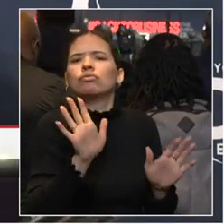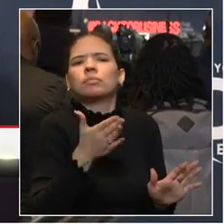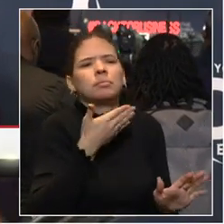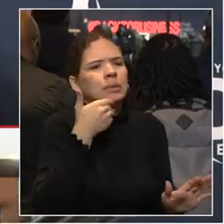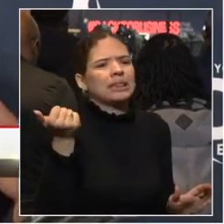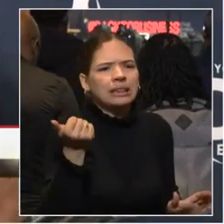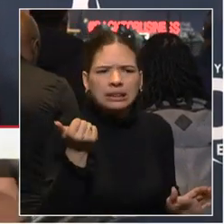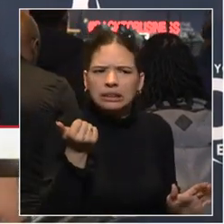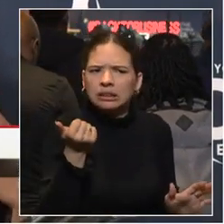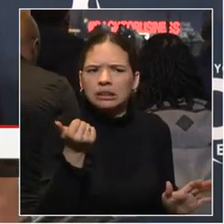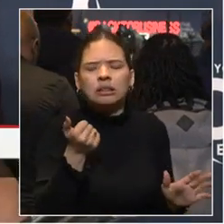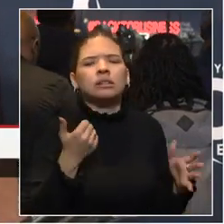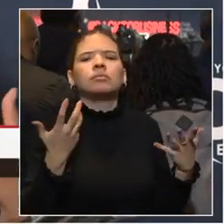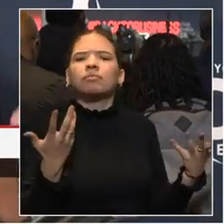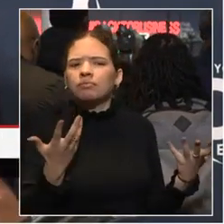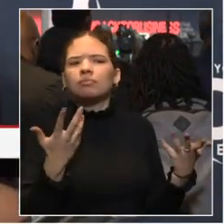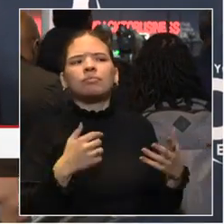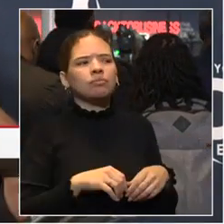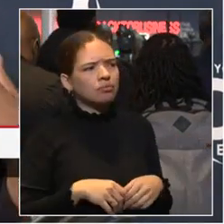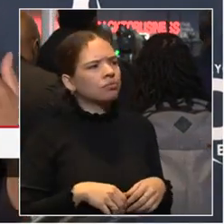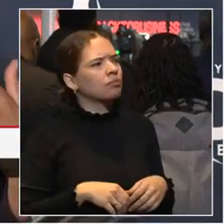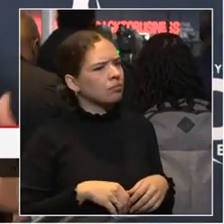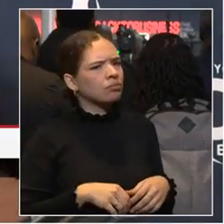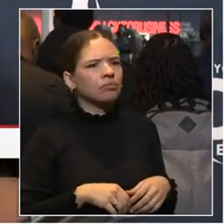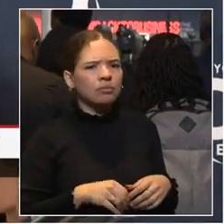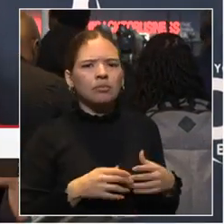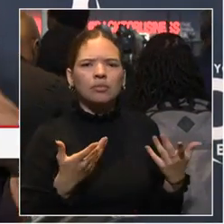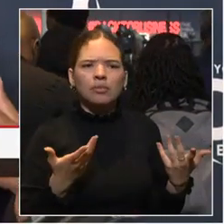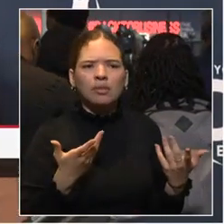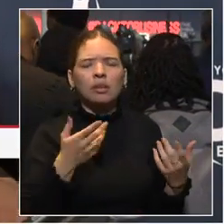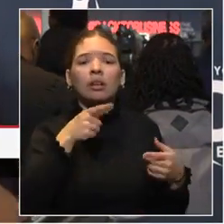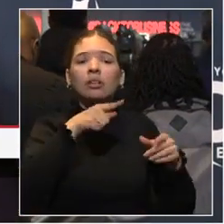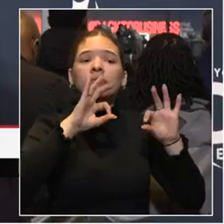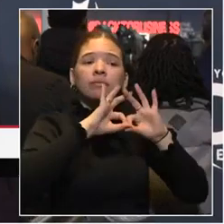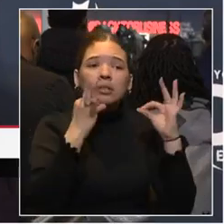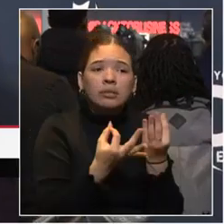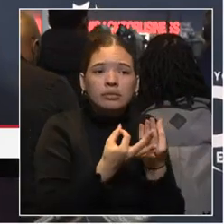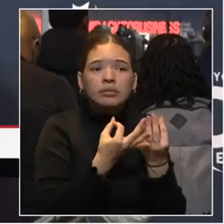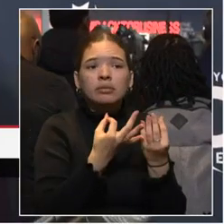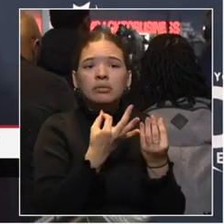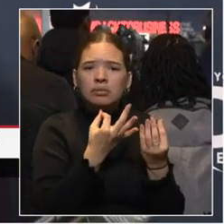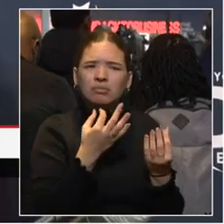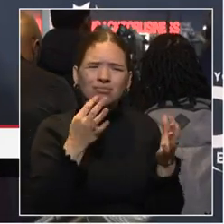focusing on their own family and happiness and work-life